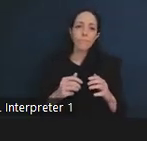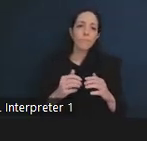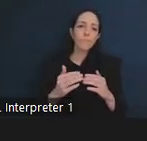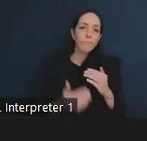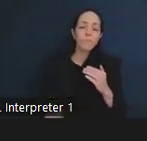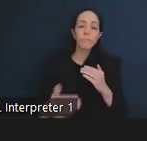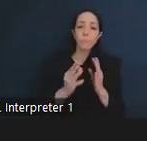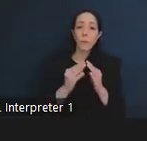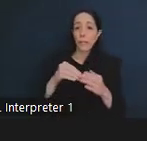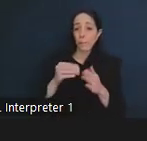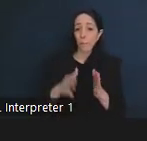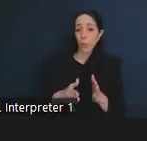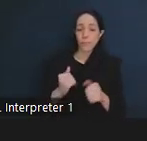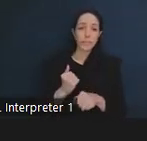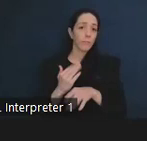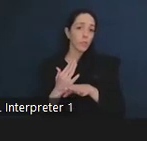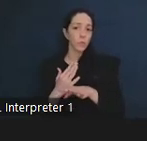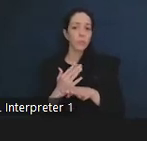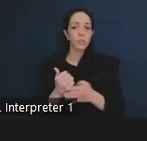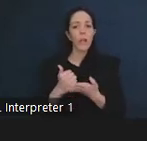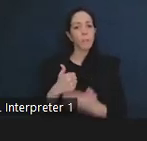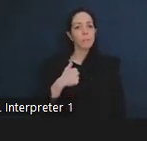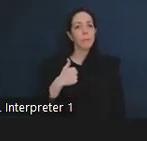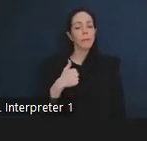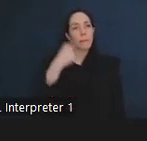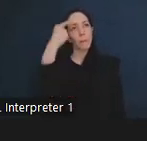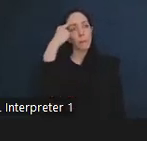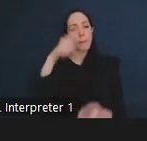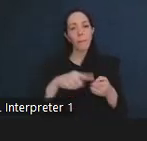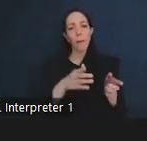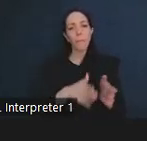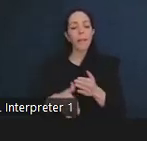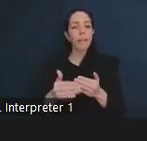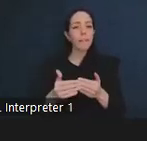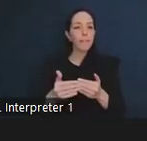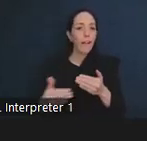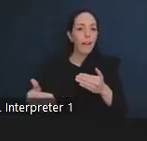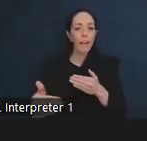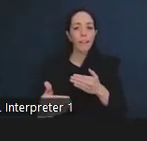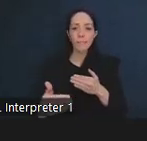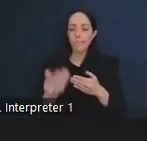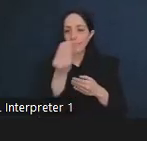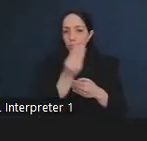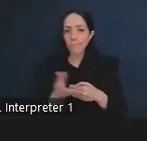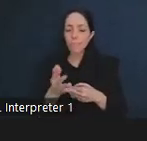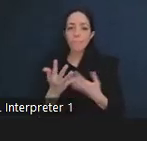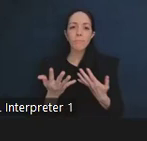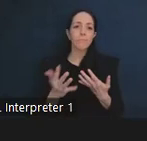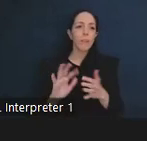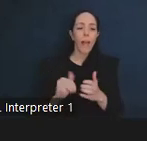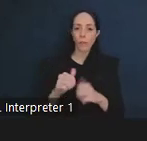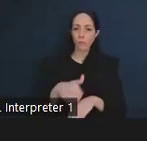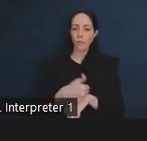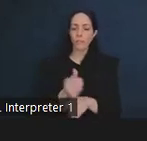helps, I think, me to think about planning ahead to make sure that we can give you appropriate information to how to stage